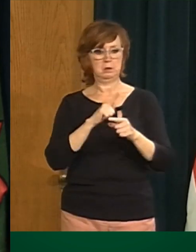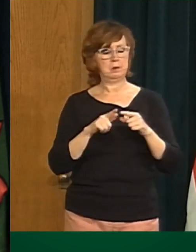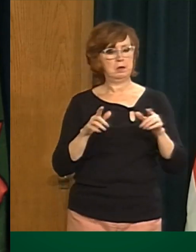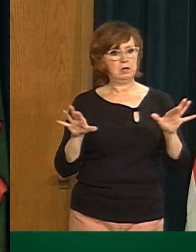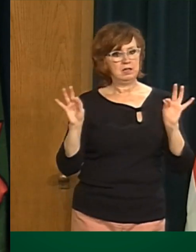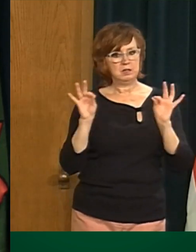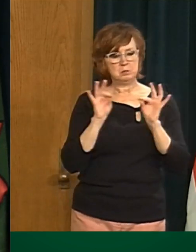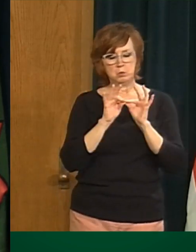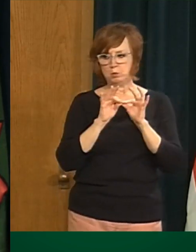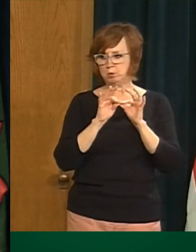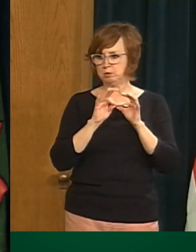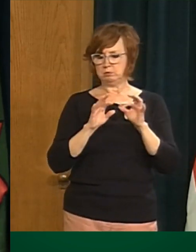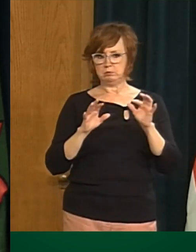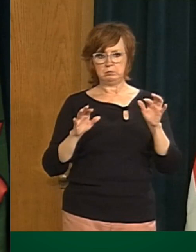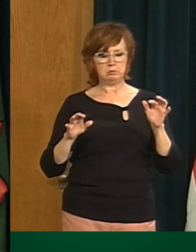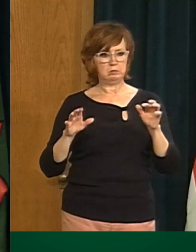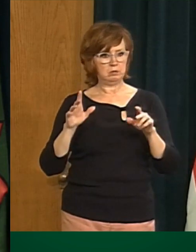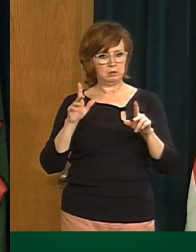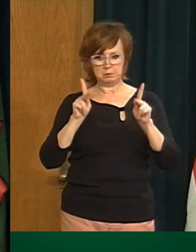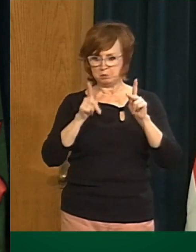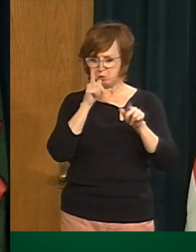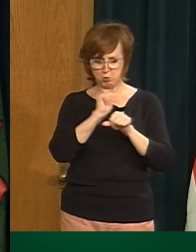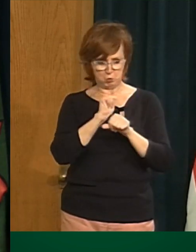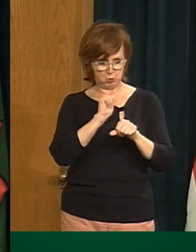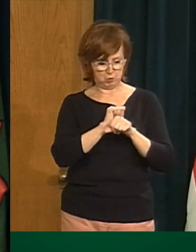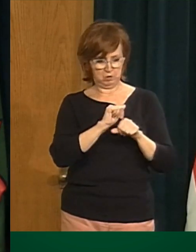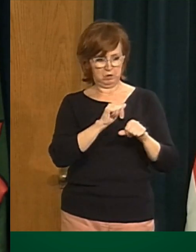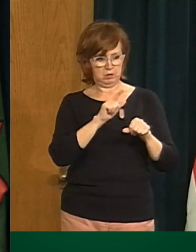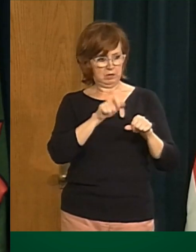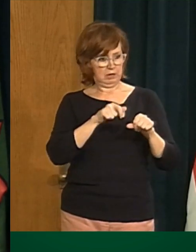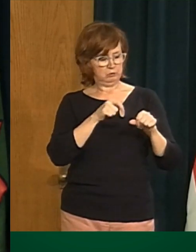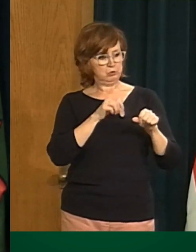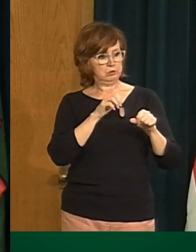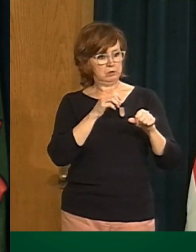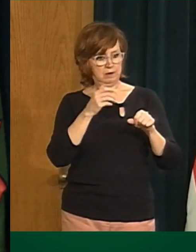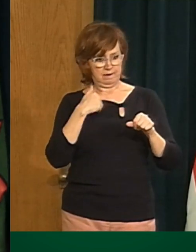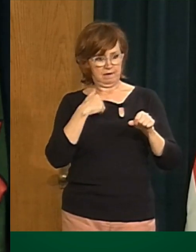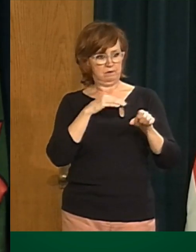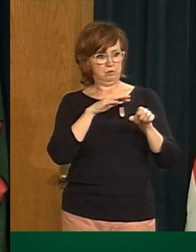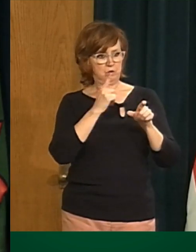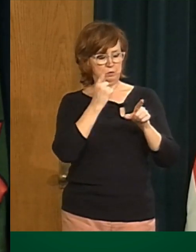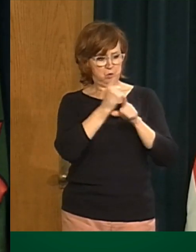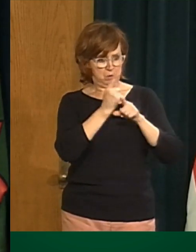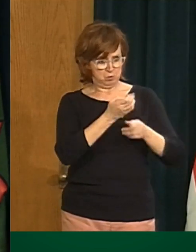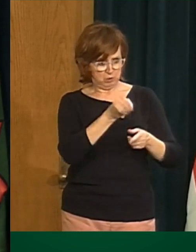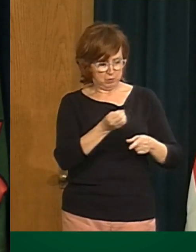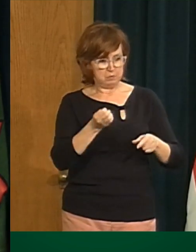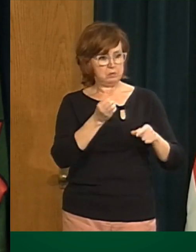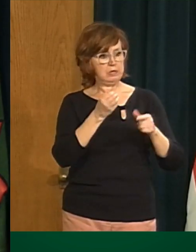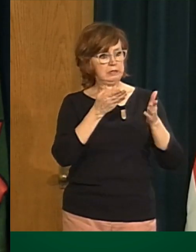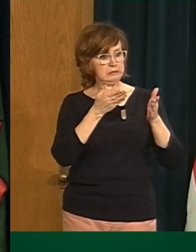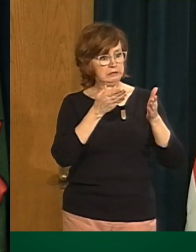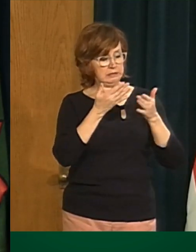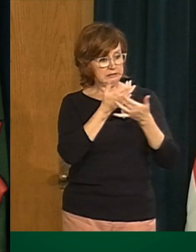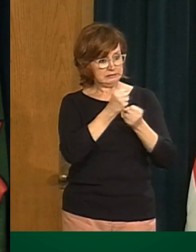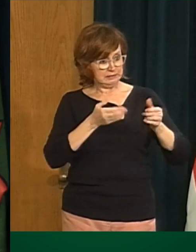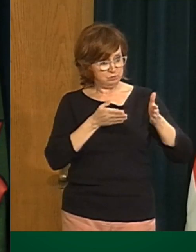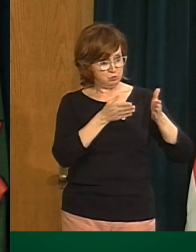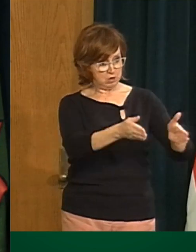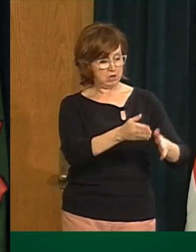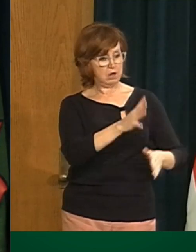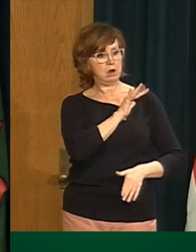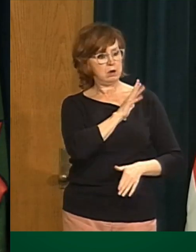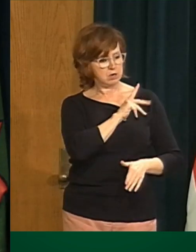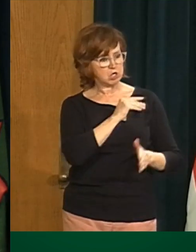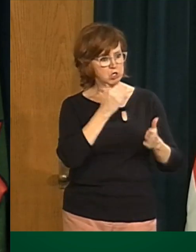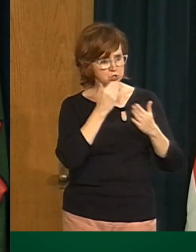way possible. It has every opportunity to be dialed up or scaled back from a time perspective, but also from a who's involved